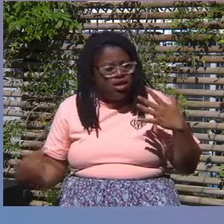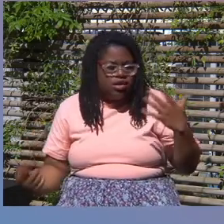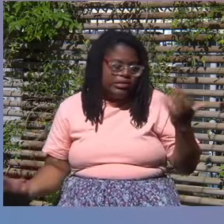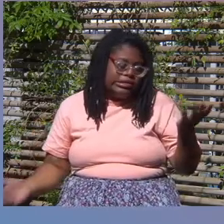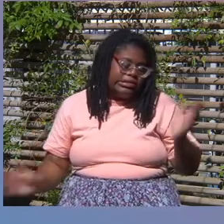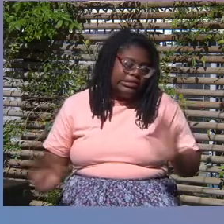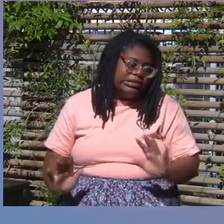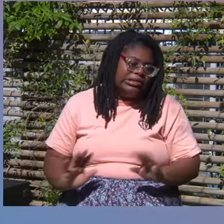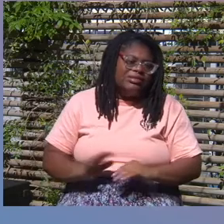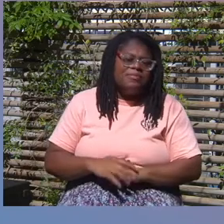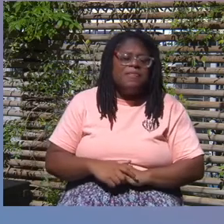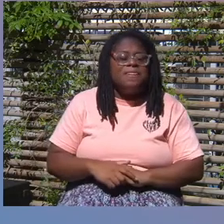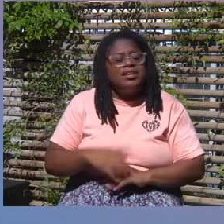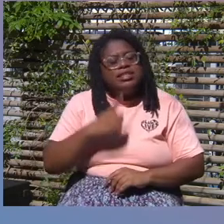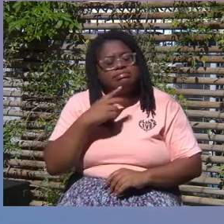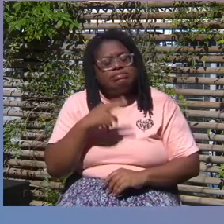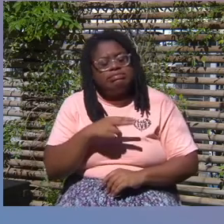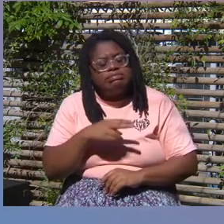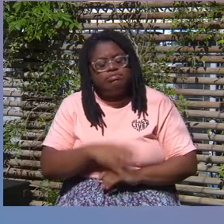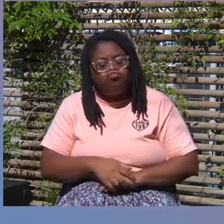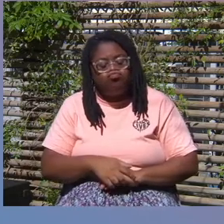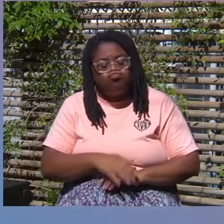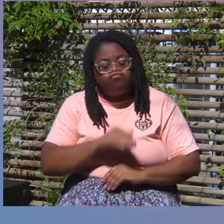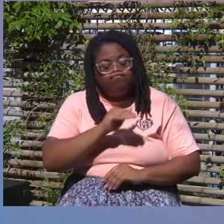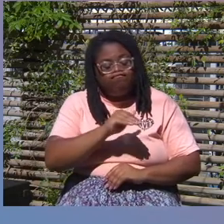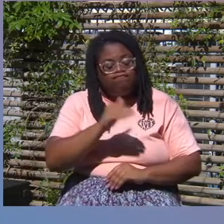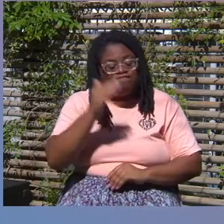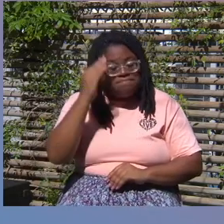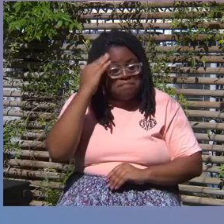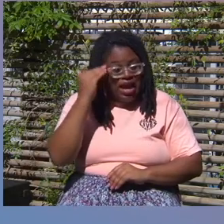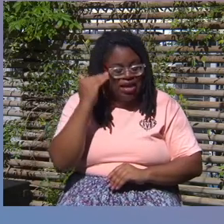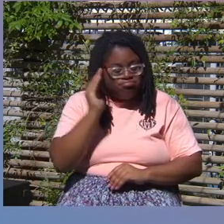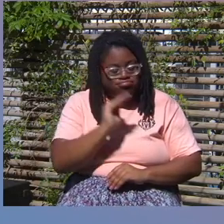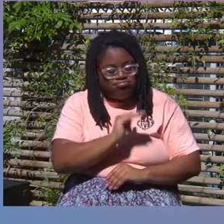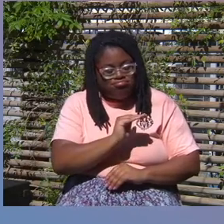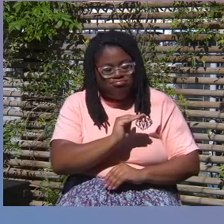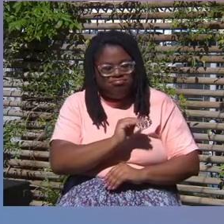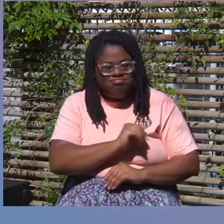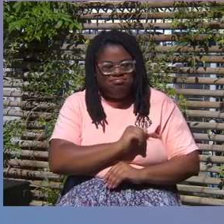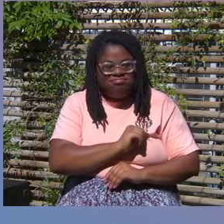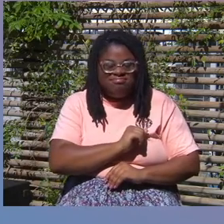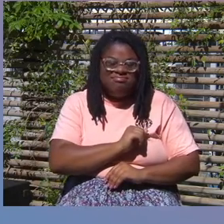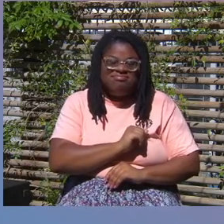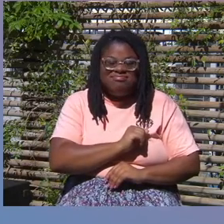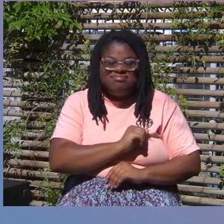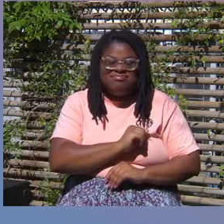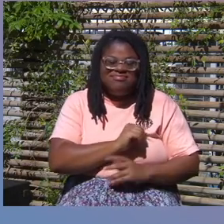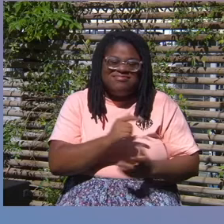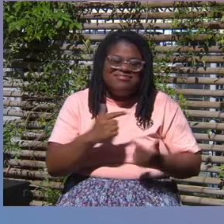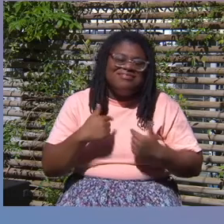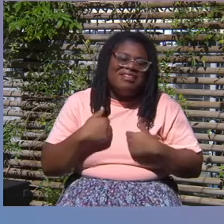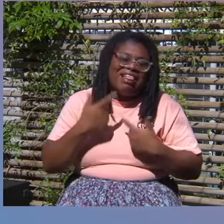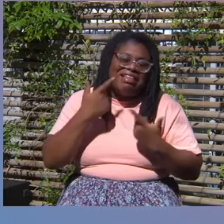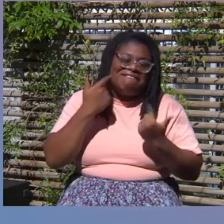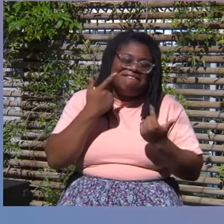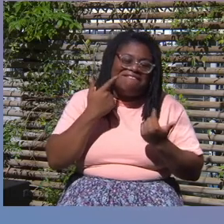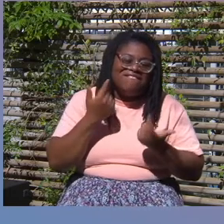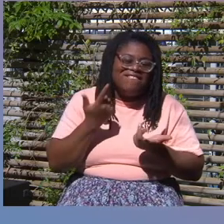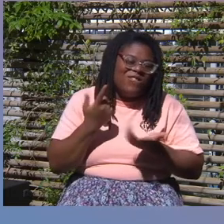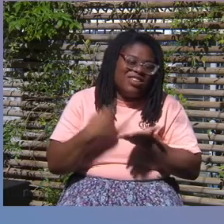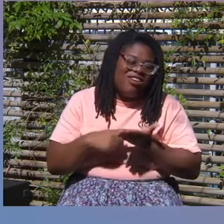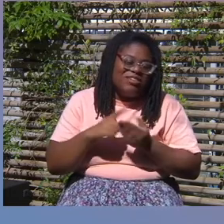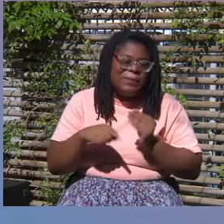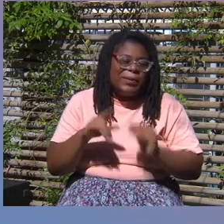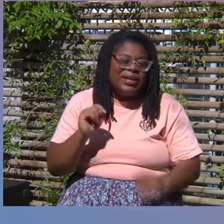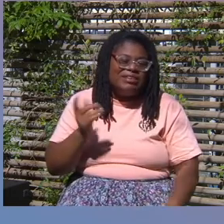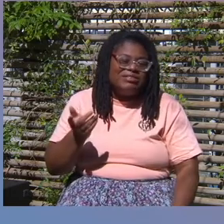know, woo. And he just looked at me and he just touched my little head. And, you know, we kind of laughed because we talked about it. You